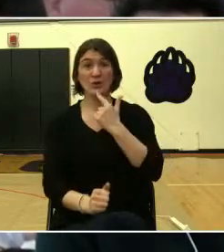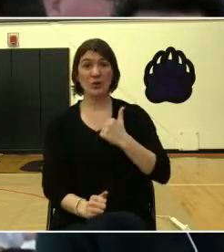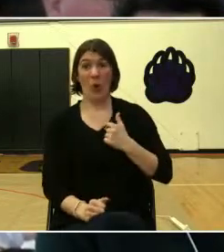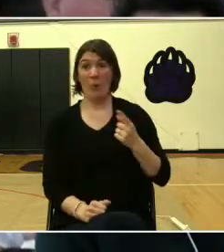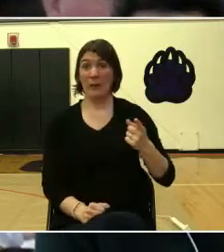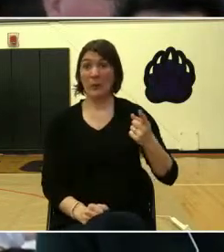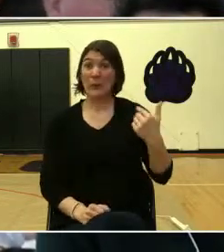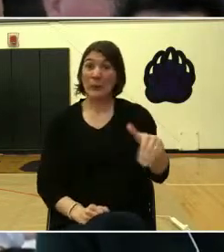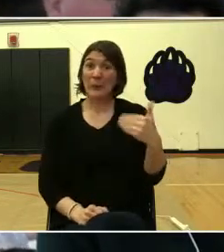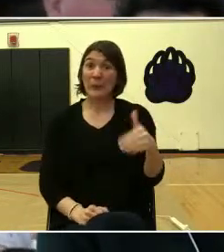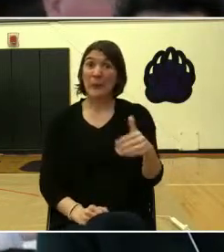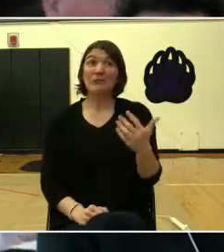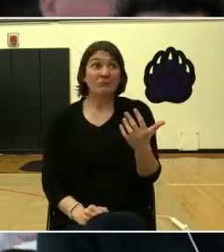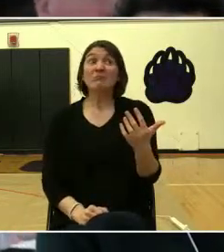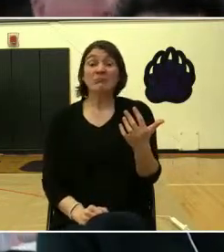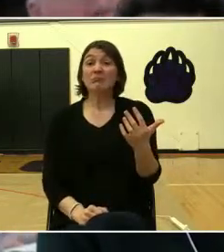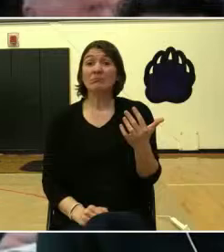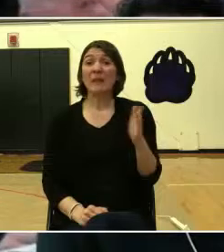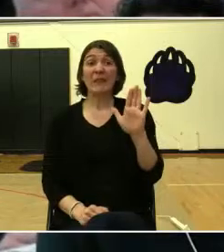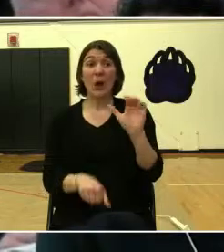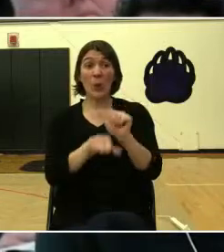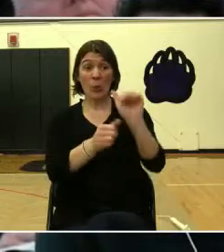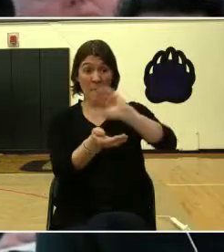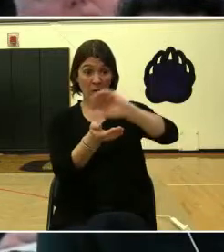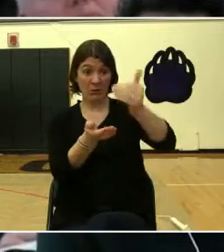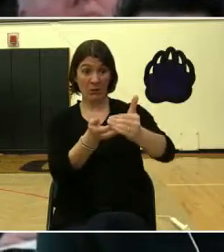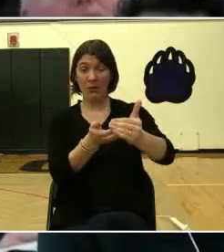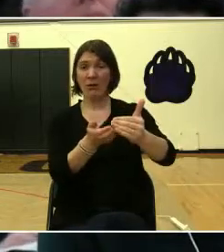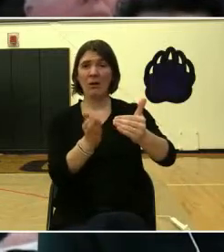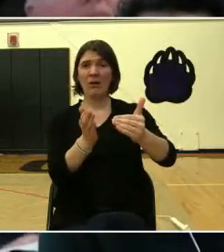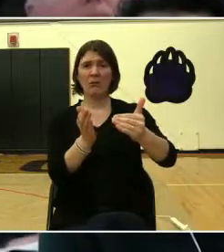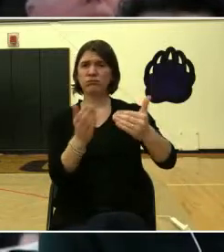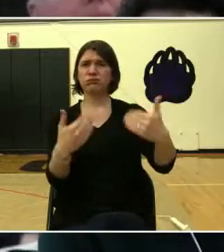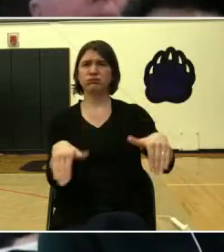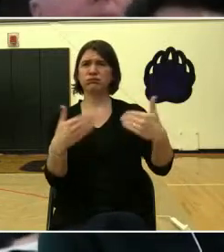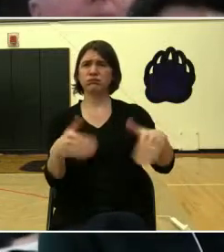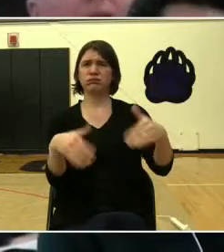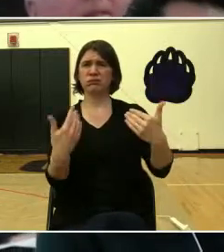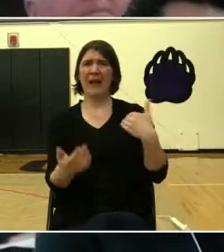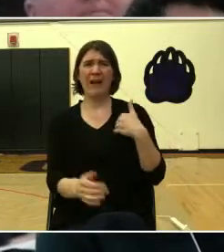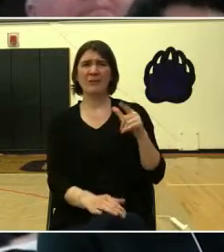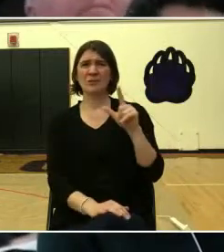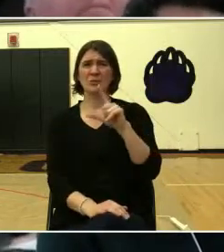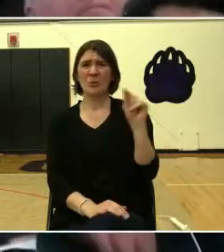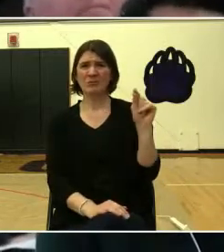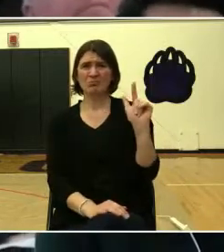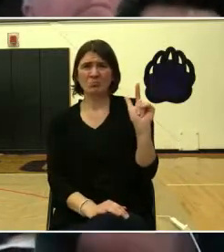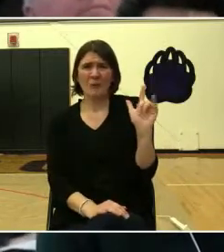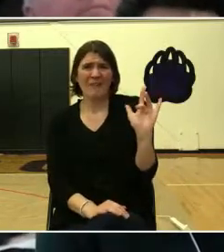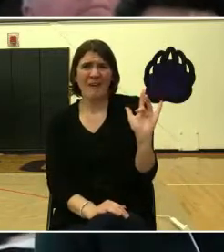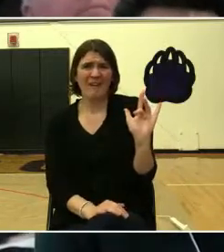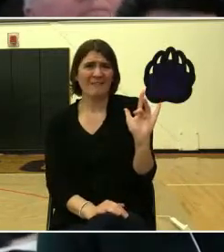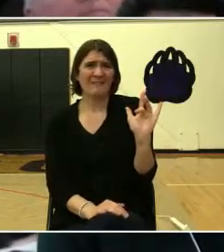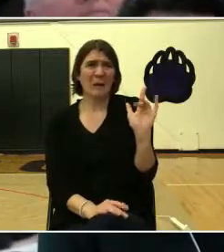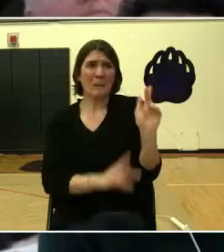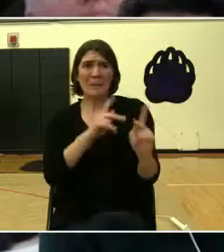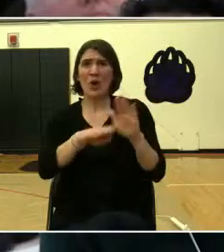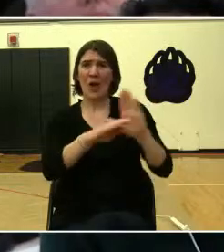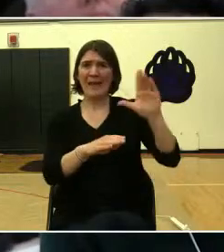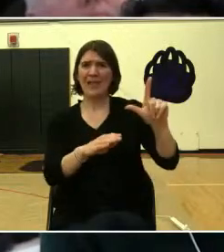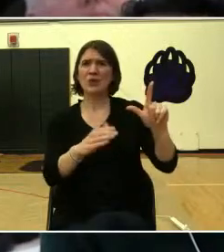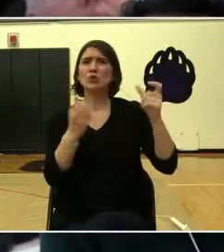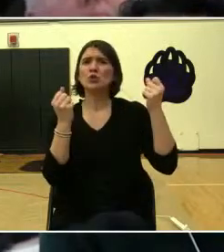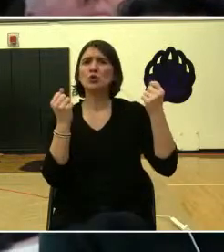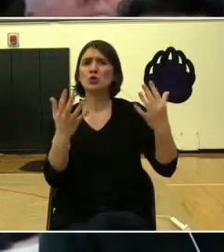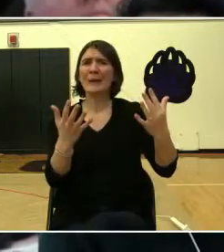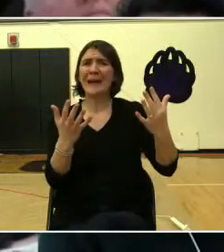they had yeah they they had it would have 20 to 25 case uh people on their case